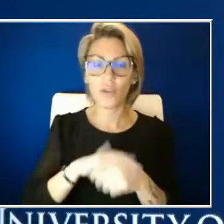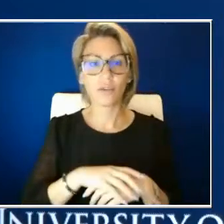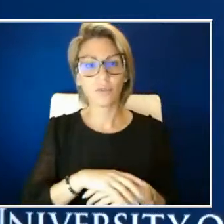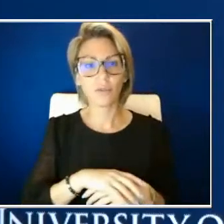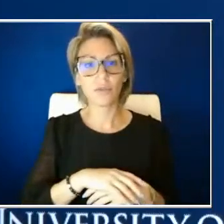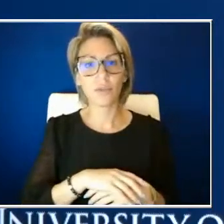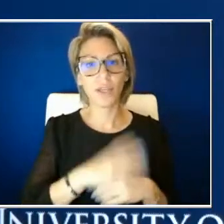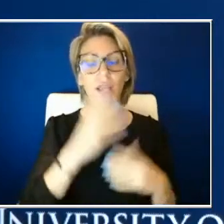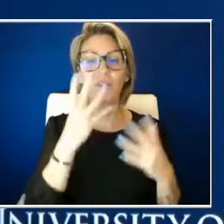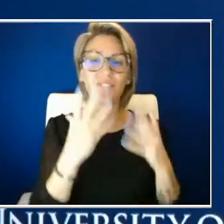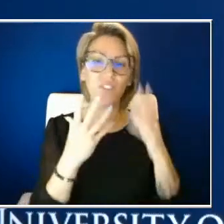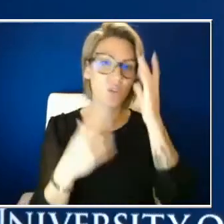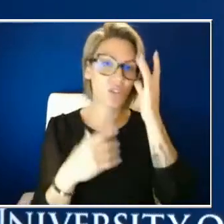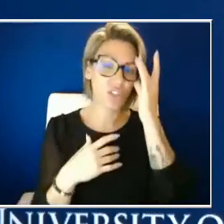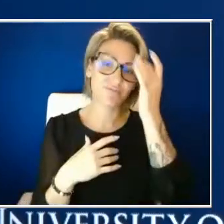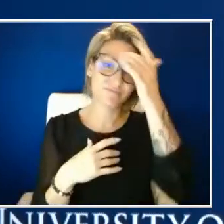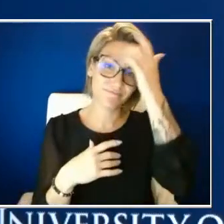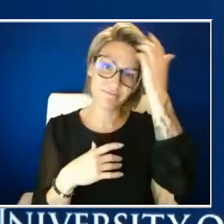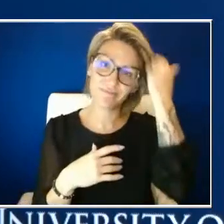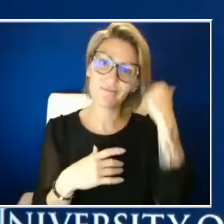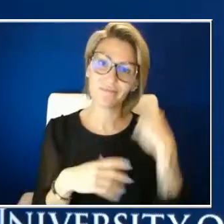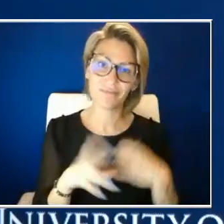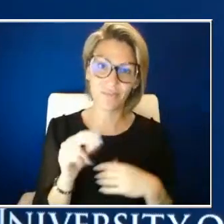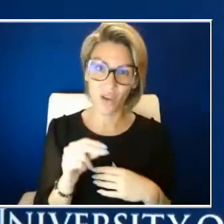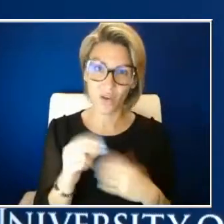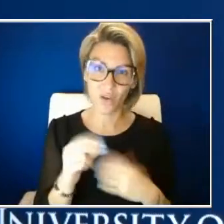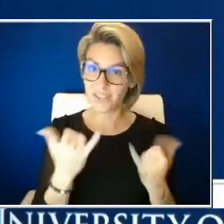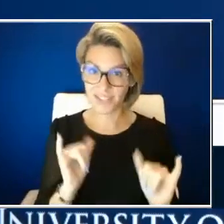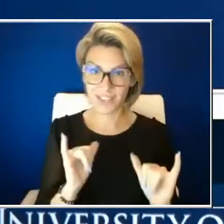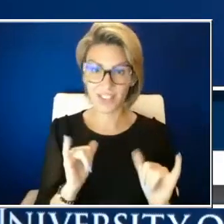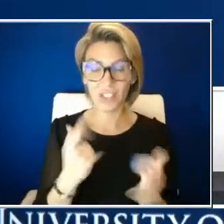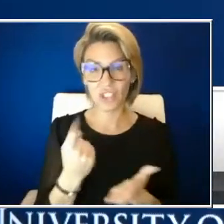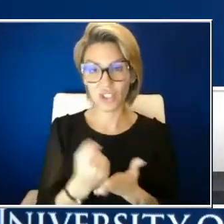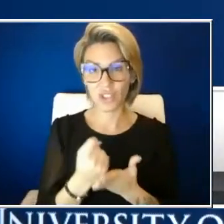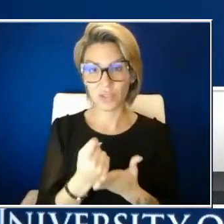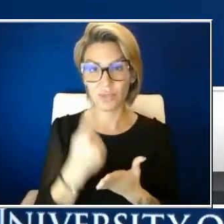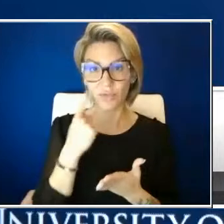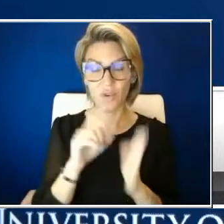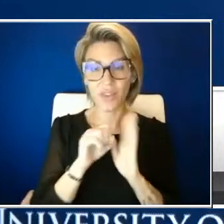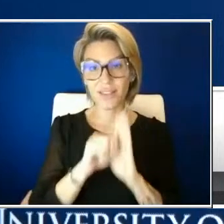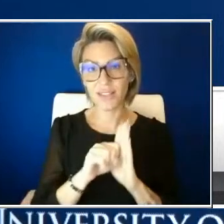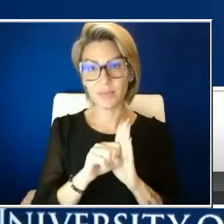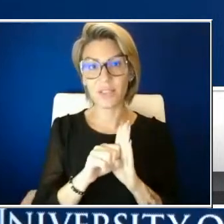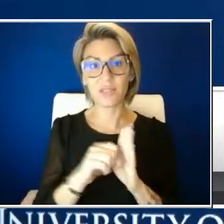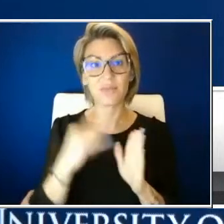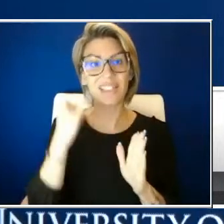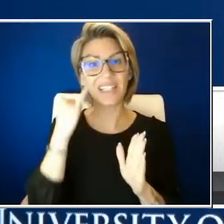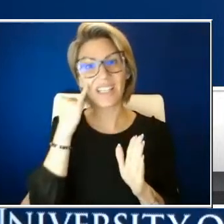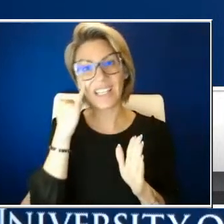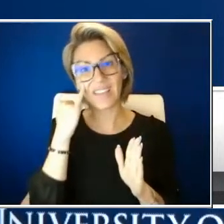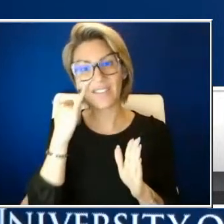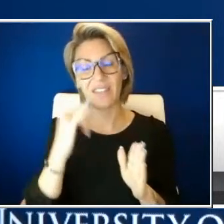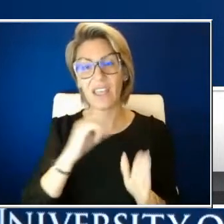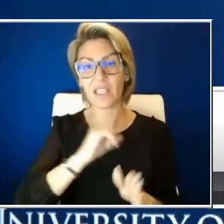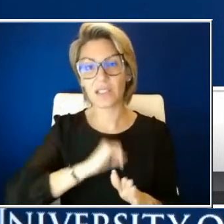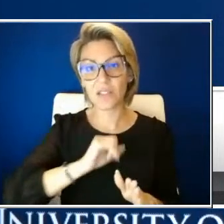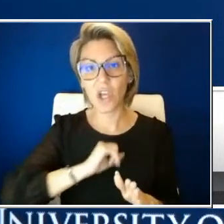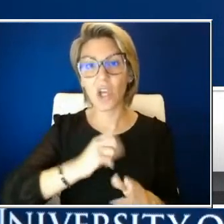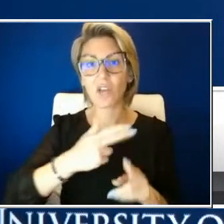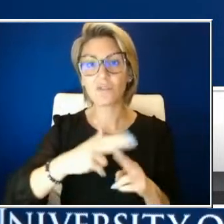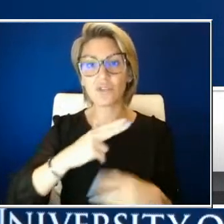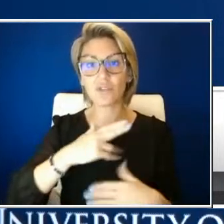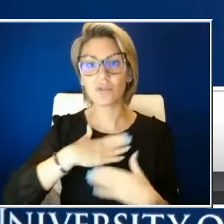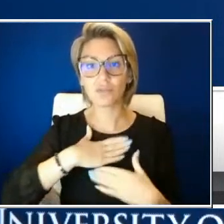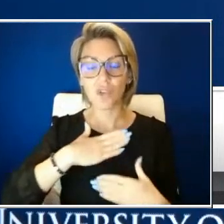Unfortunately, no. It still remains treatment for the symptoms. Again, whether that is cough and shortness of breath, whether